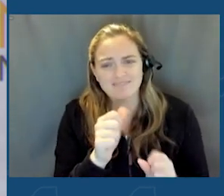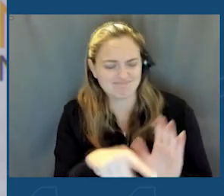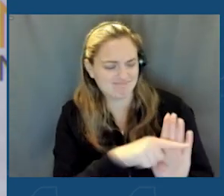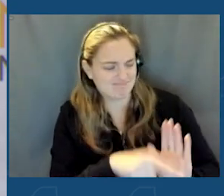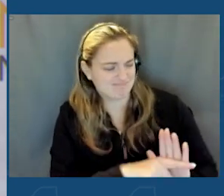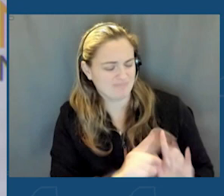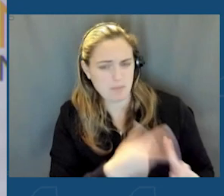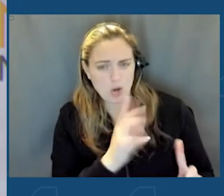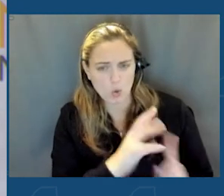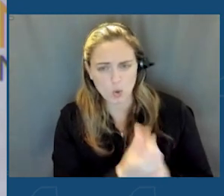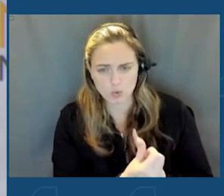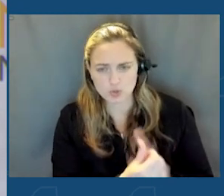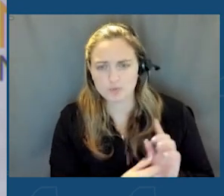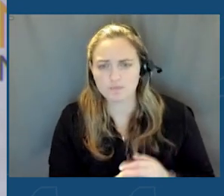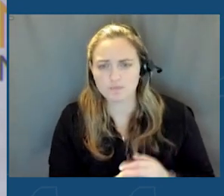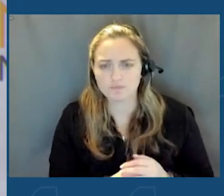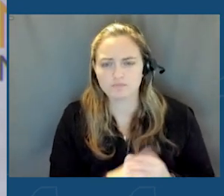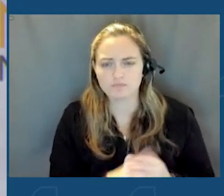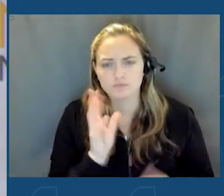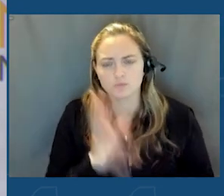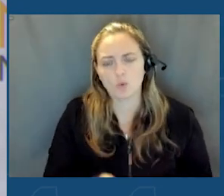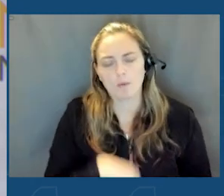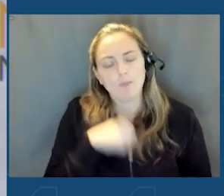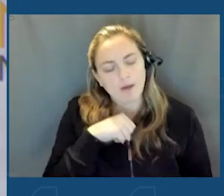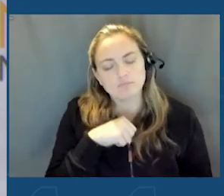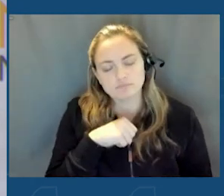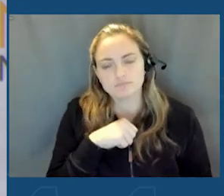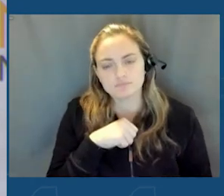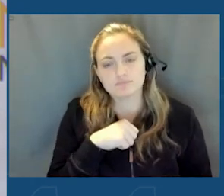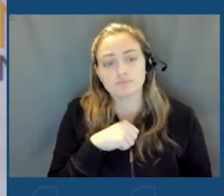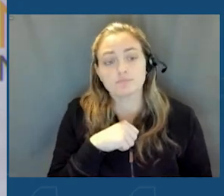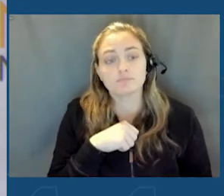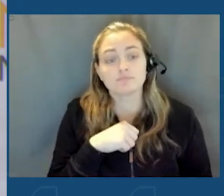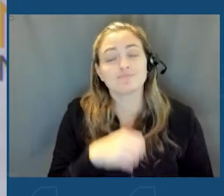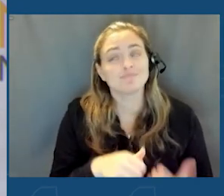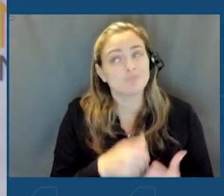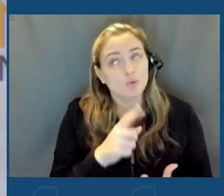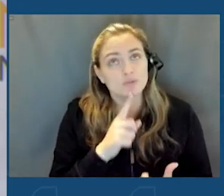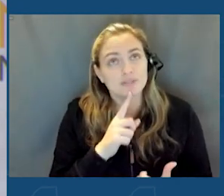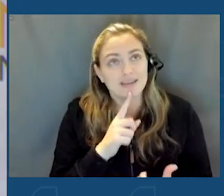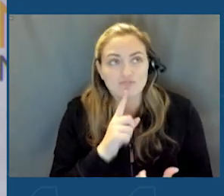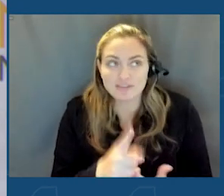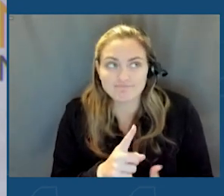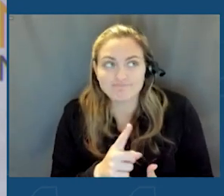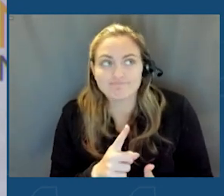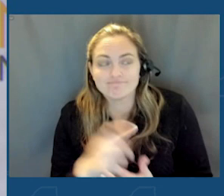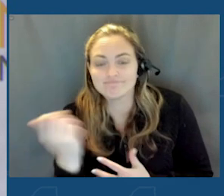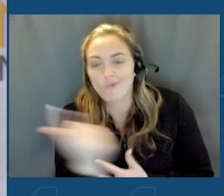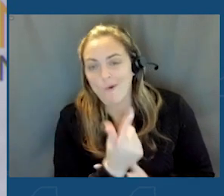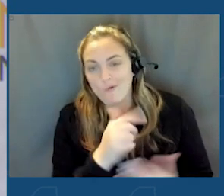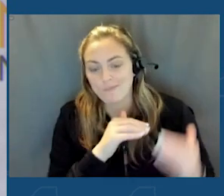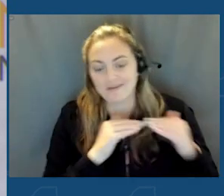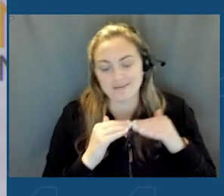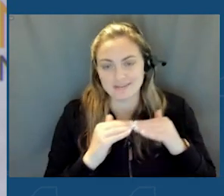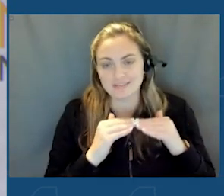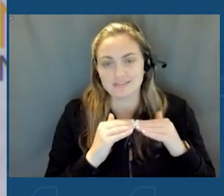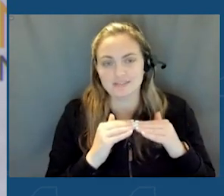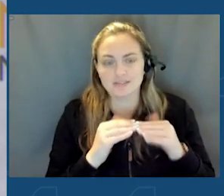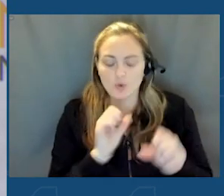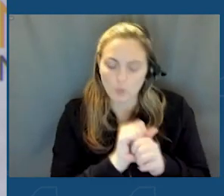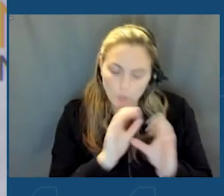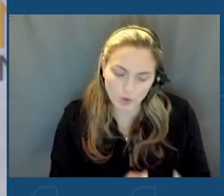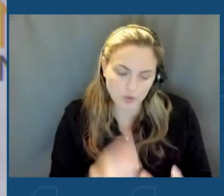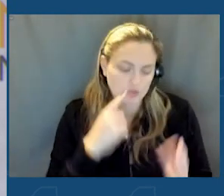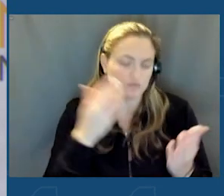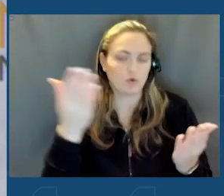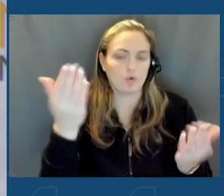of. But most of all, and this is true for all of my colleagues here, we are workers in hope. We